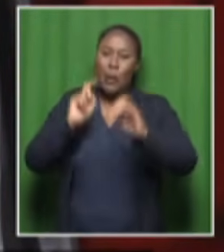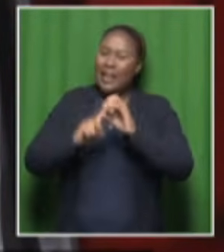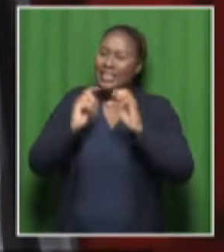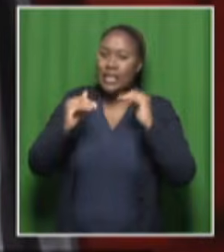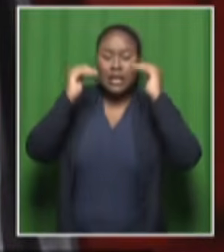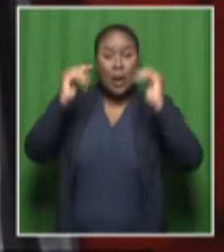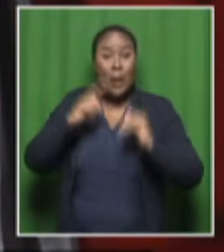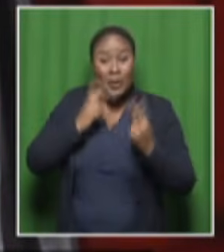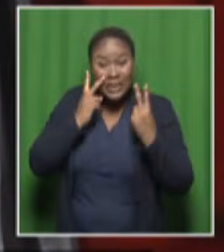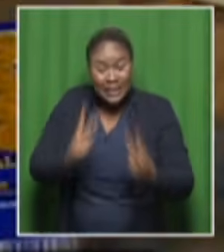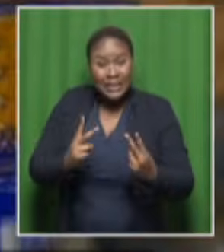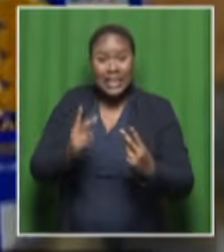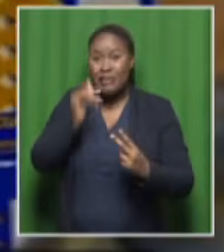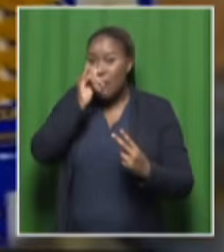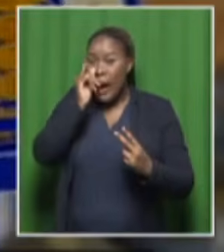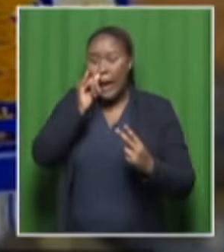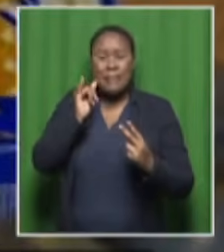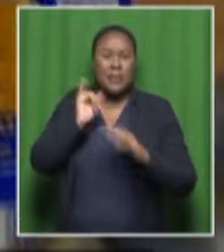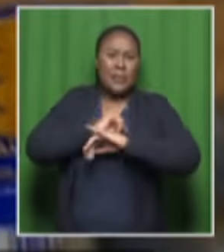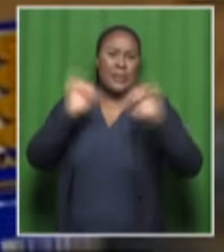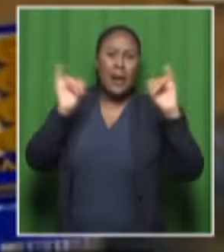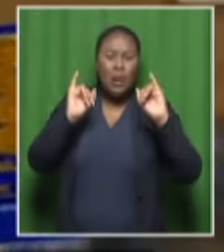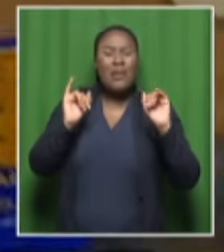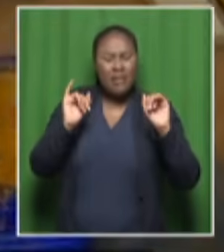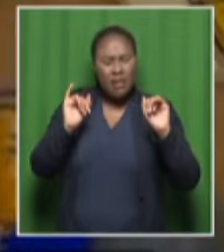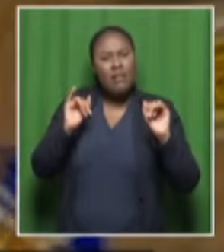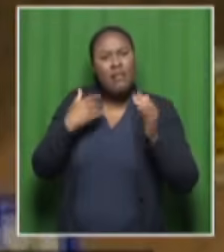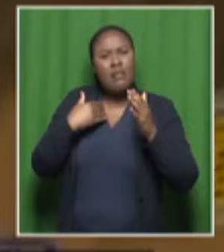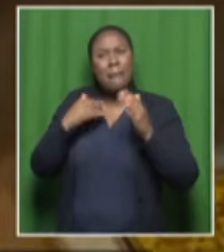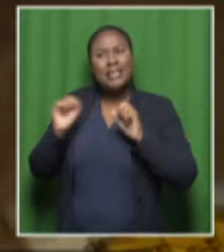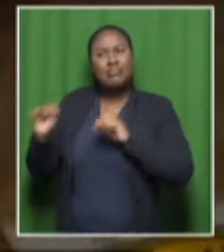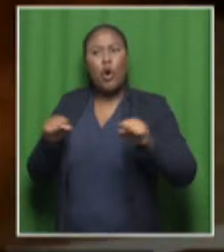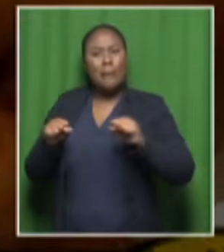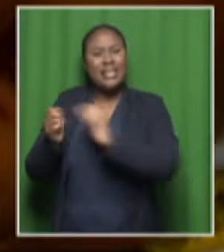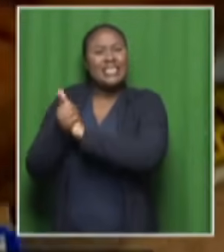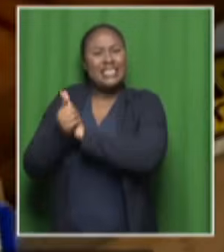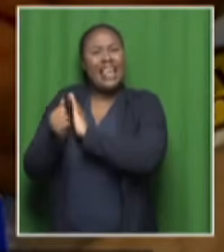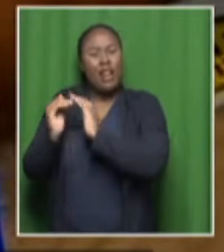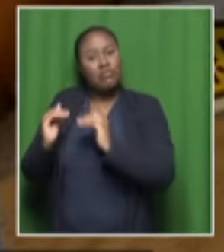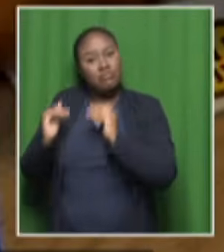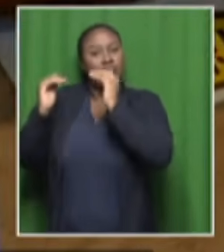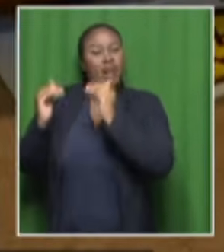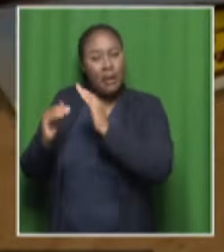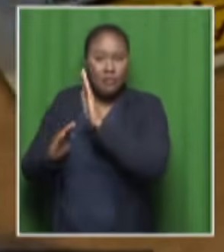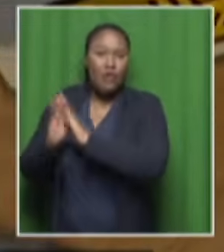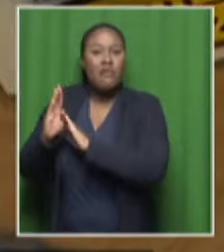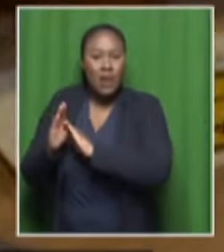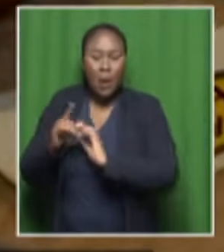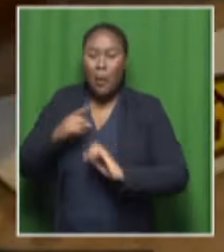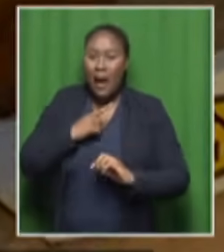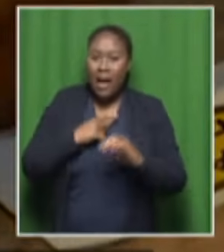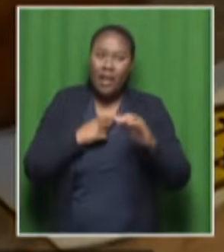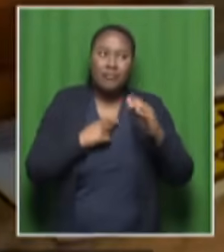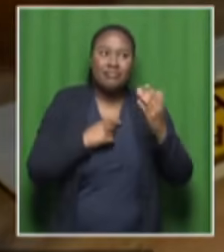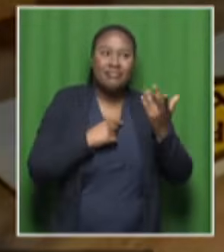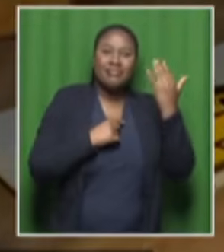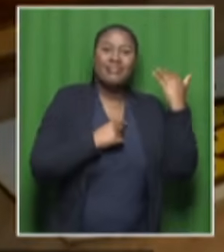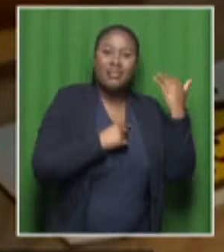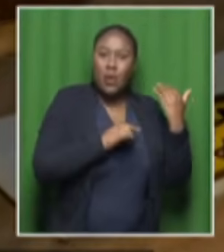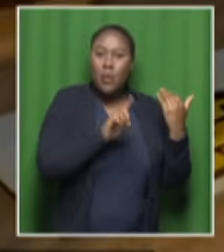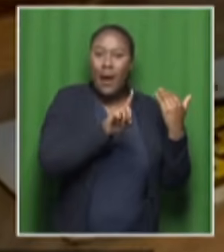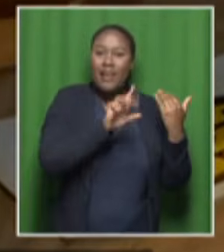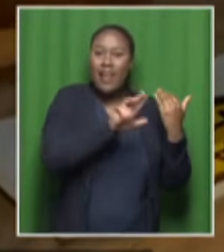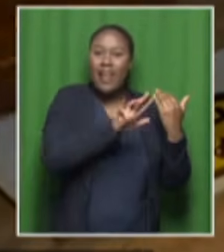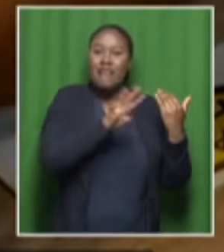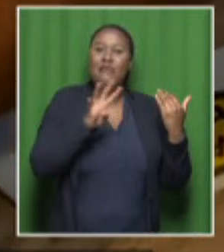we see that it can be done, and policing has been done the same the same over and over since 1994, and we expect